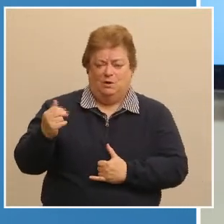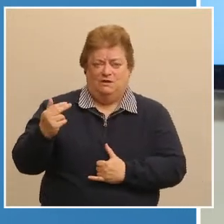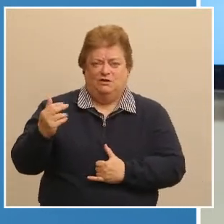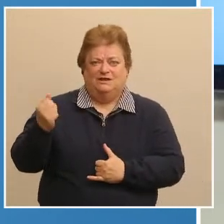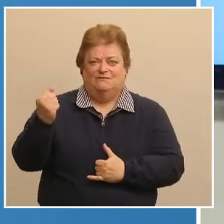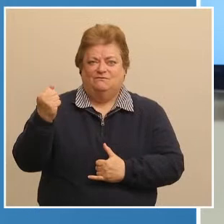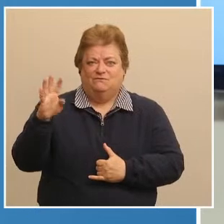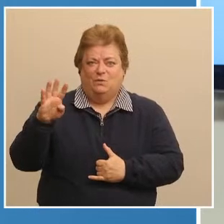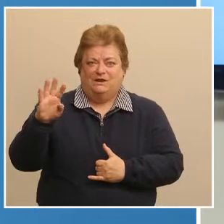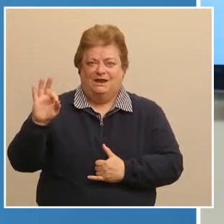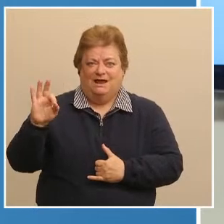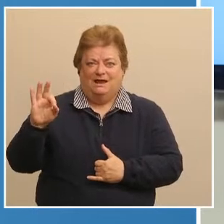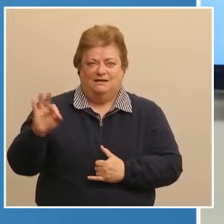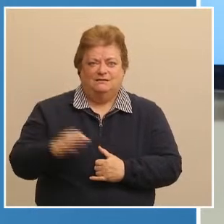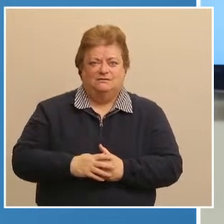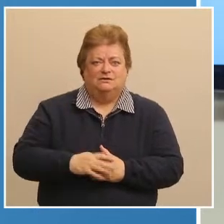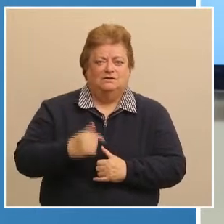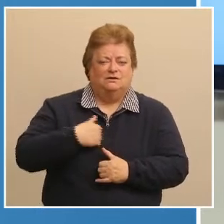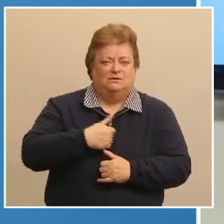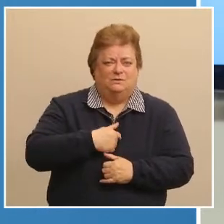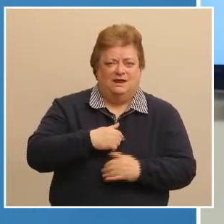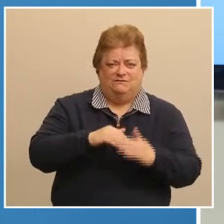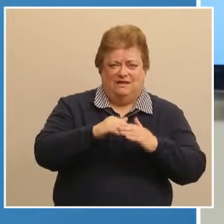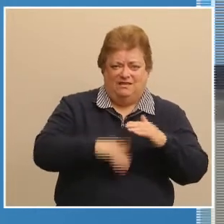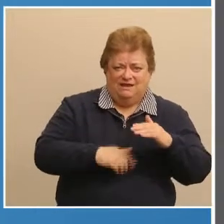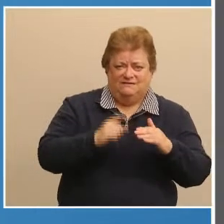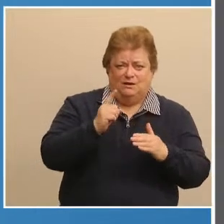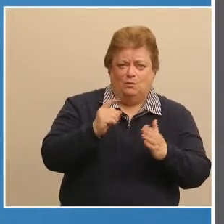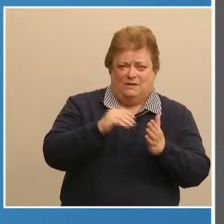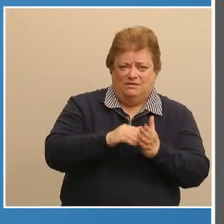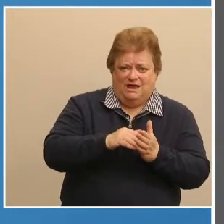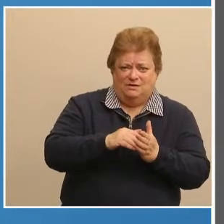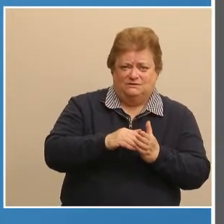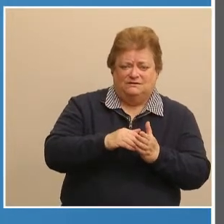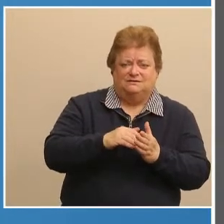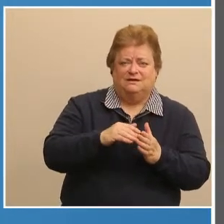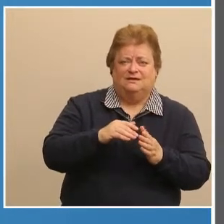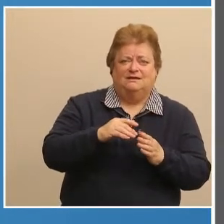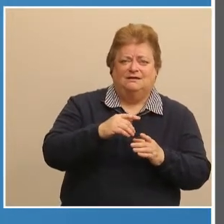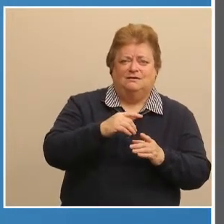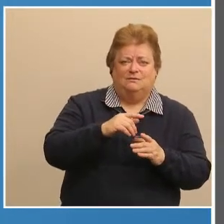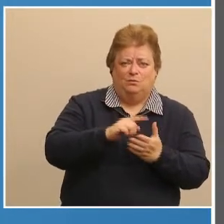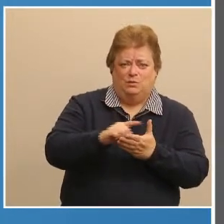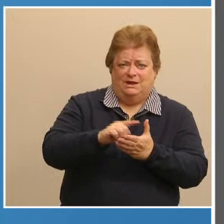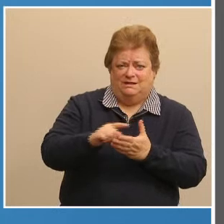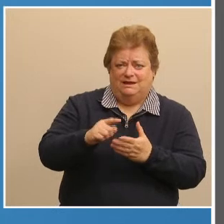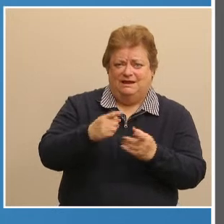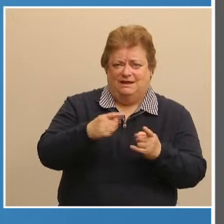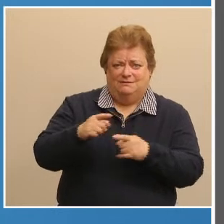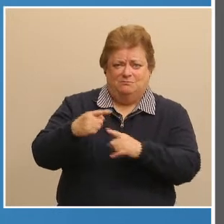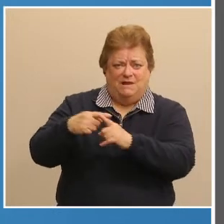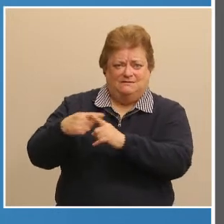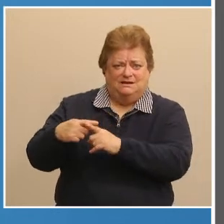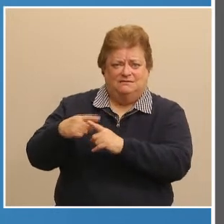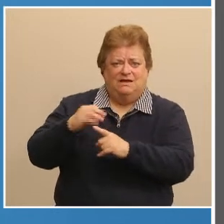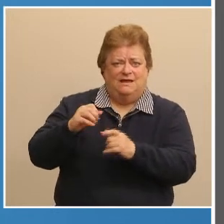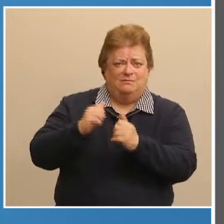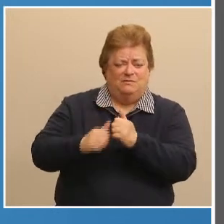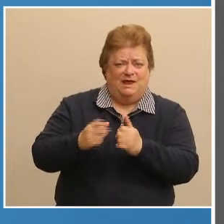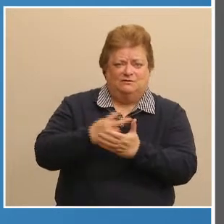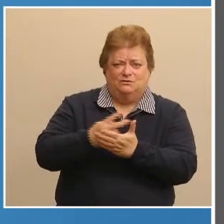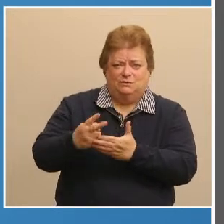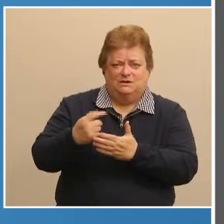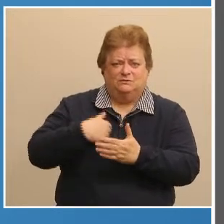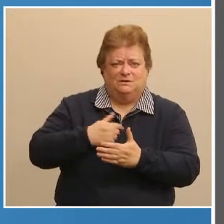13th. We have had fewer than 1,000 weekly cases for 5 straight weeks. And for the past 2 weeks, we have had fewer